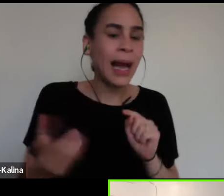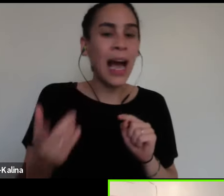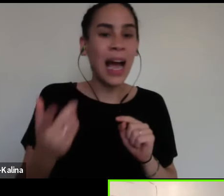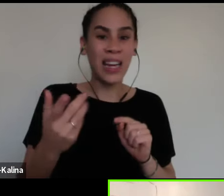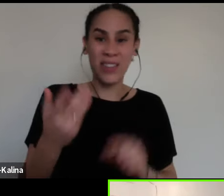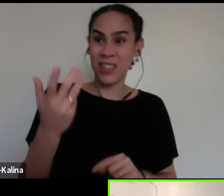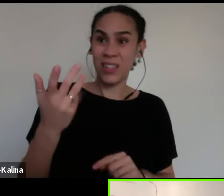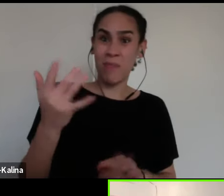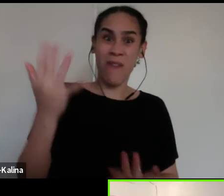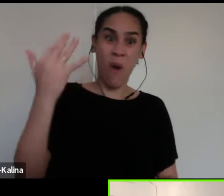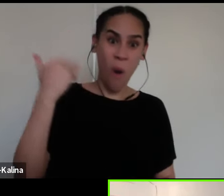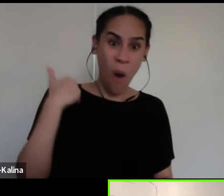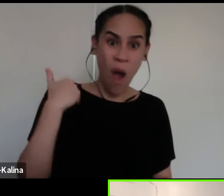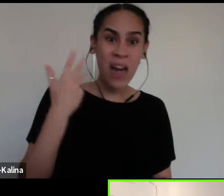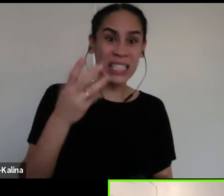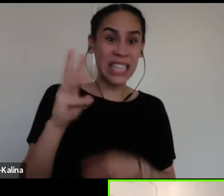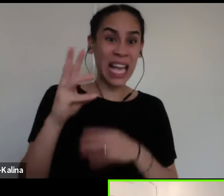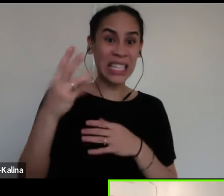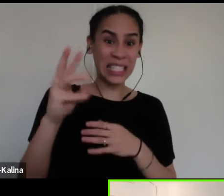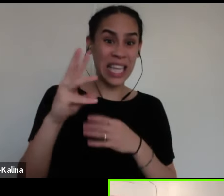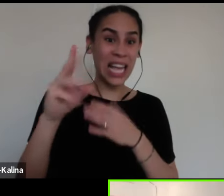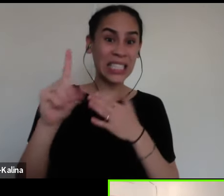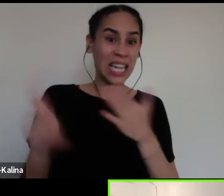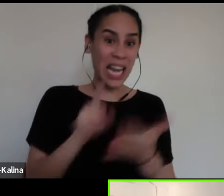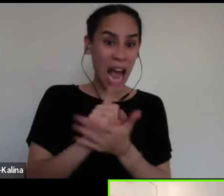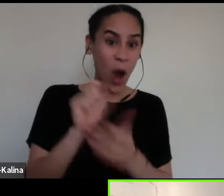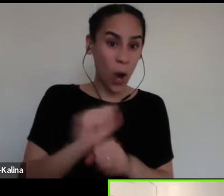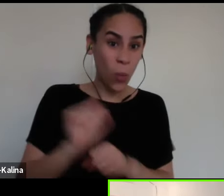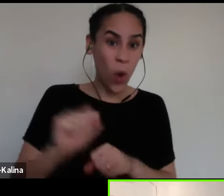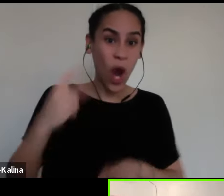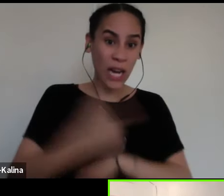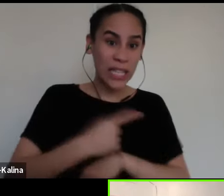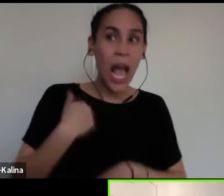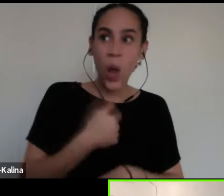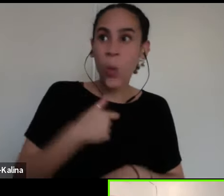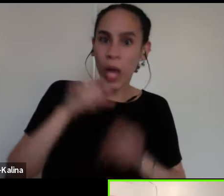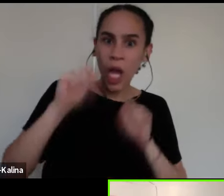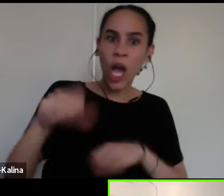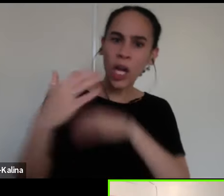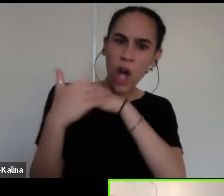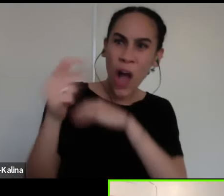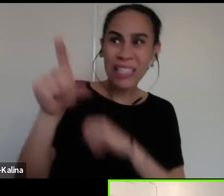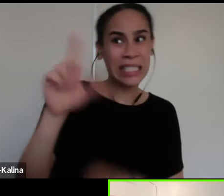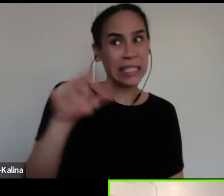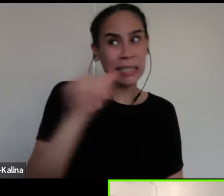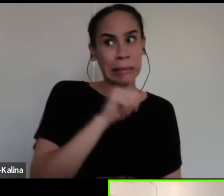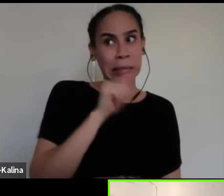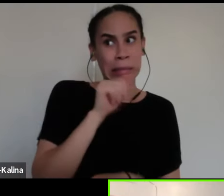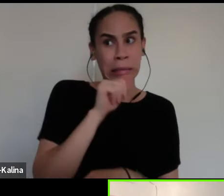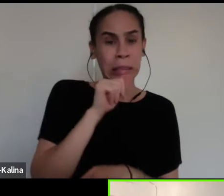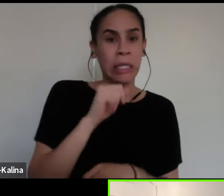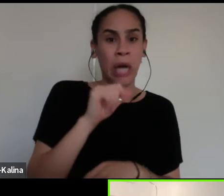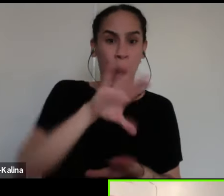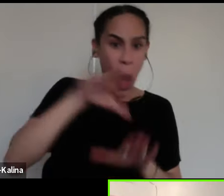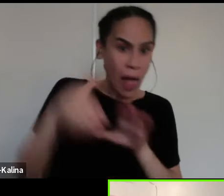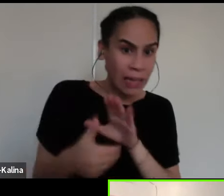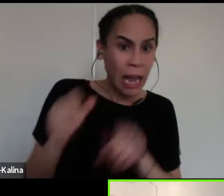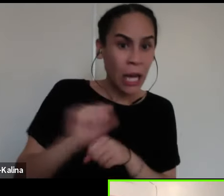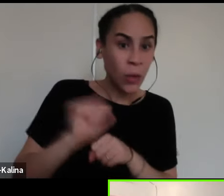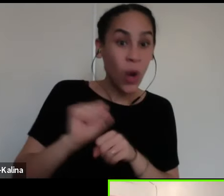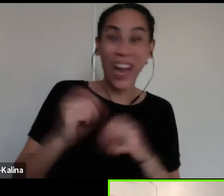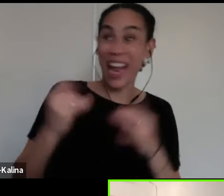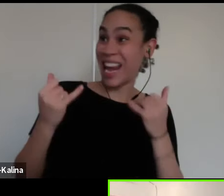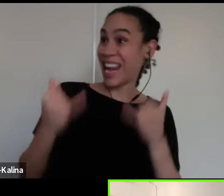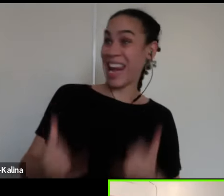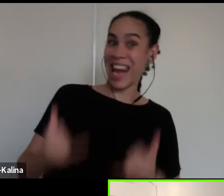in somebody to we got to pull some all-nighters and we're in this together. And, and now a 16-hour day is like one